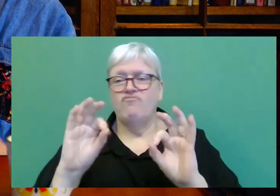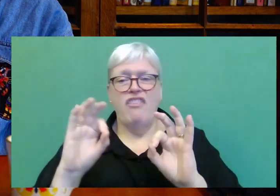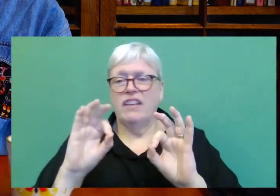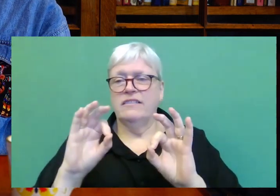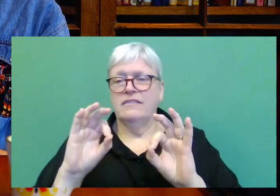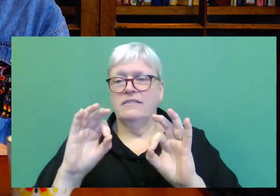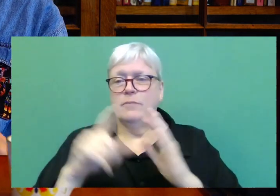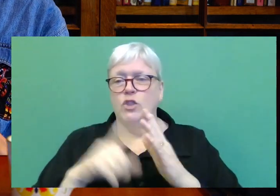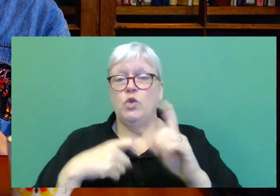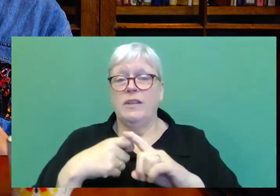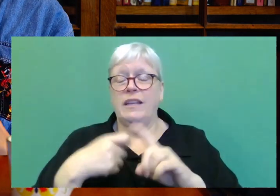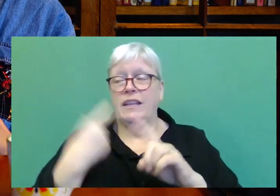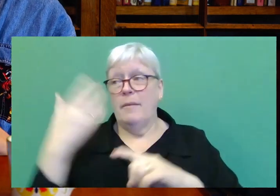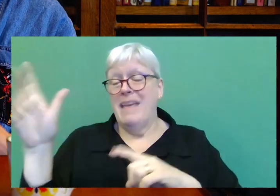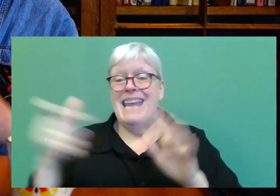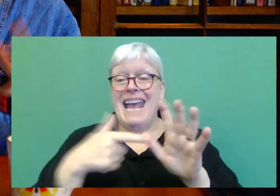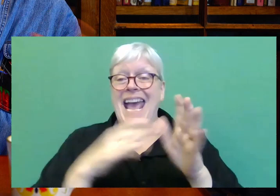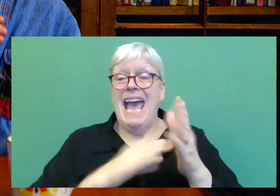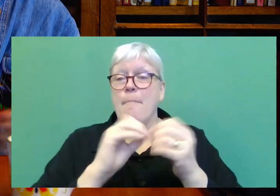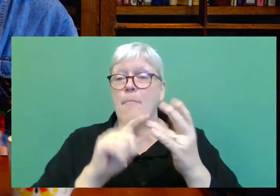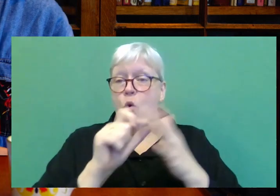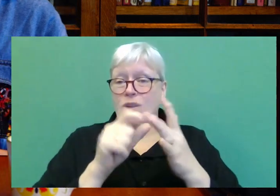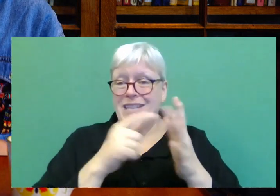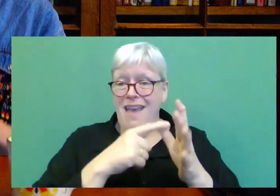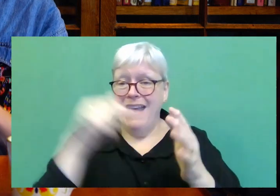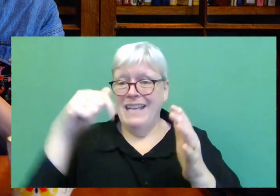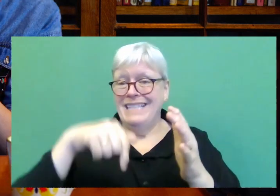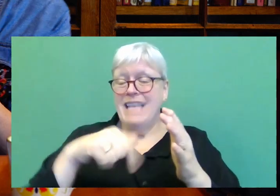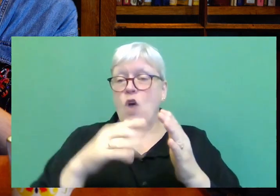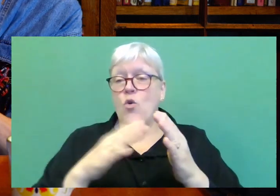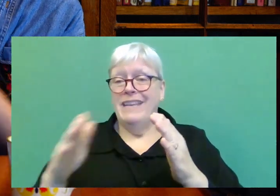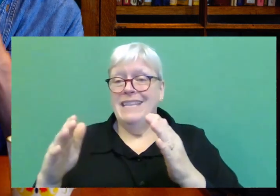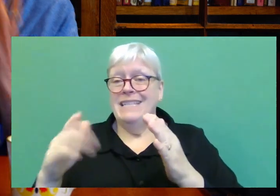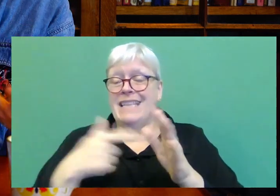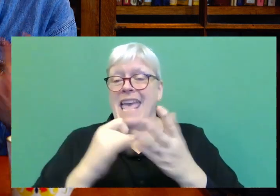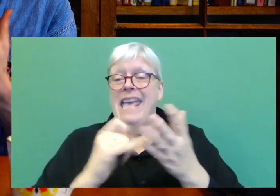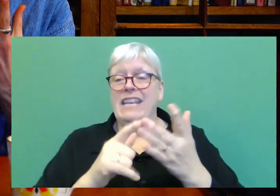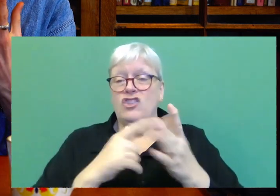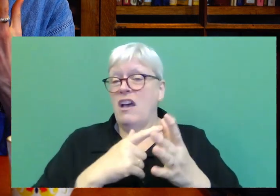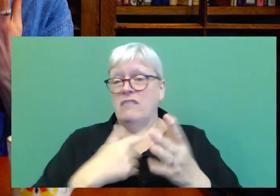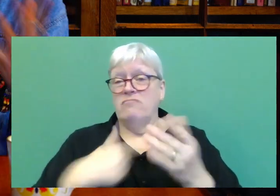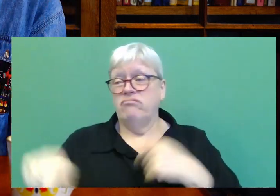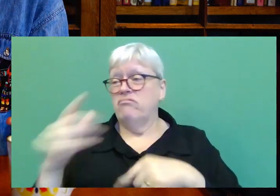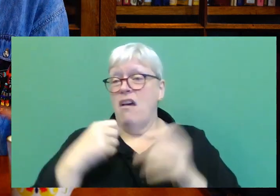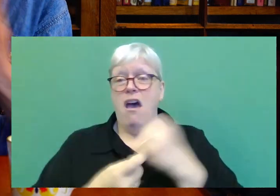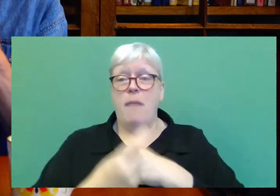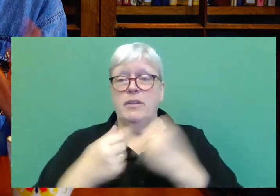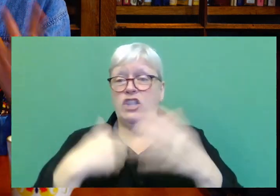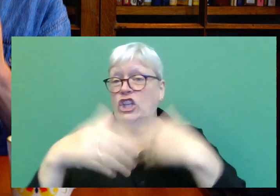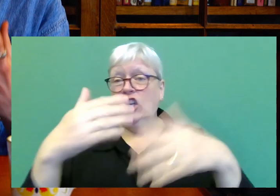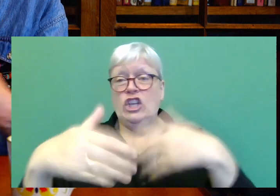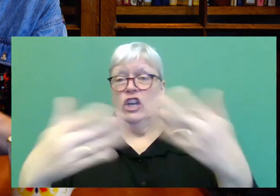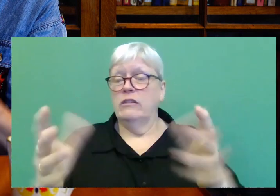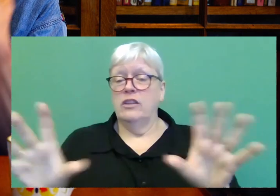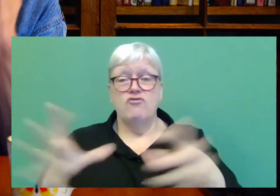and seeing guys commonplacely holding hands and all over India, and seeing books by this photographer taking pictures of male